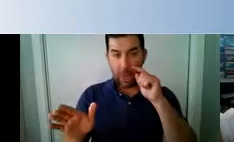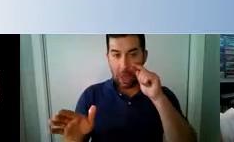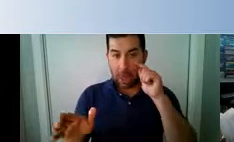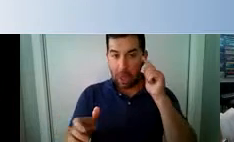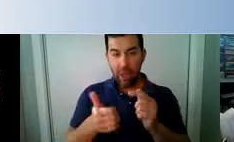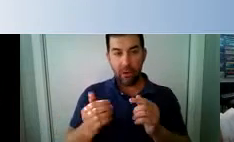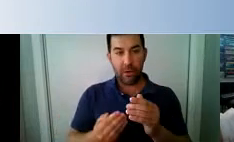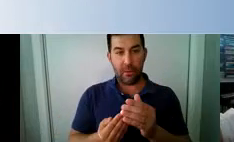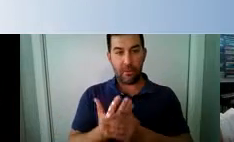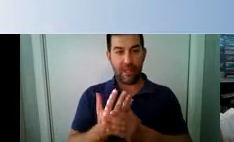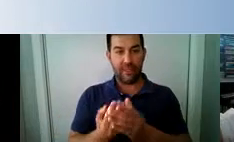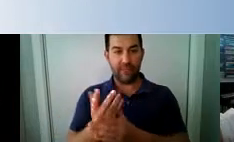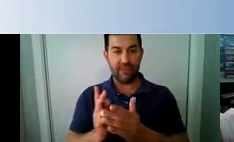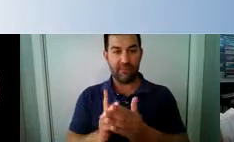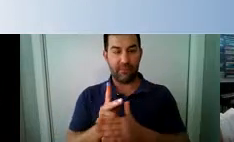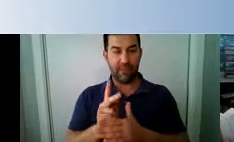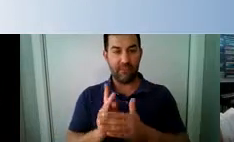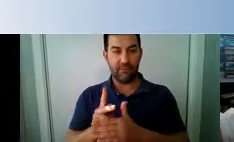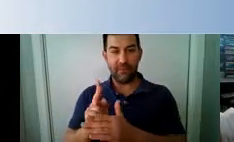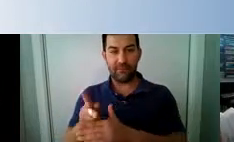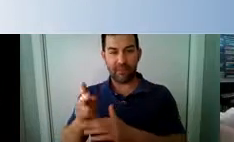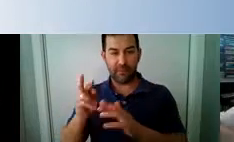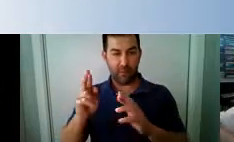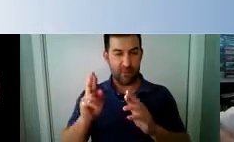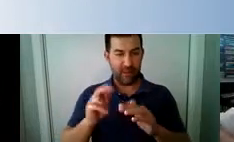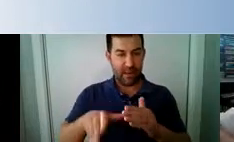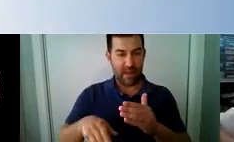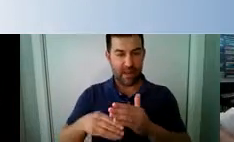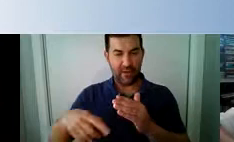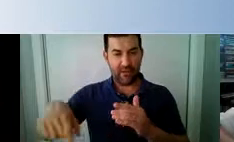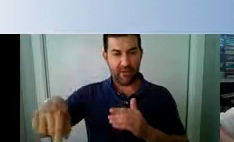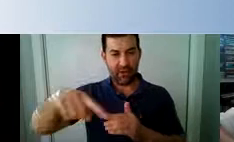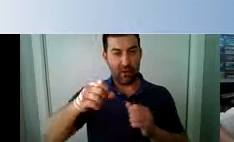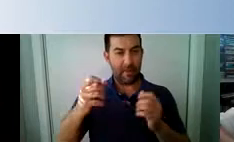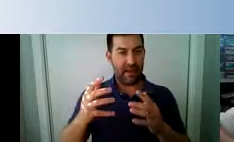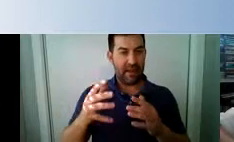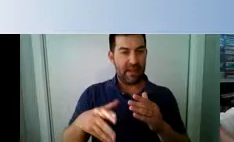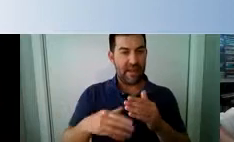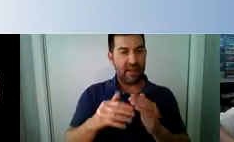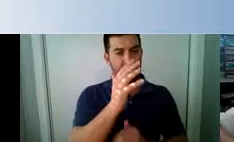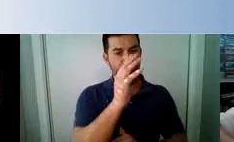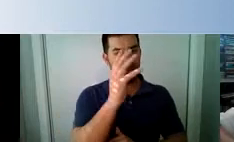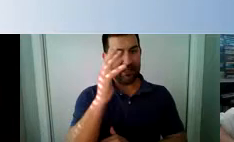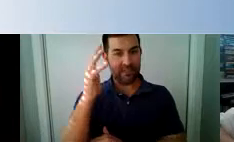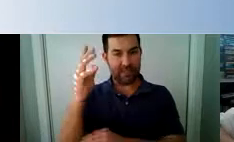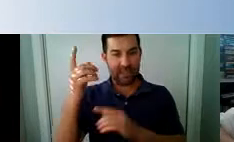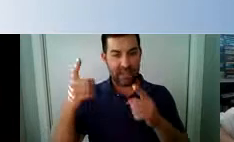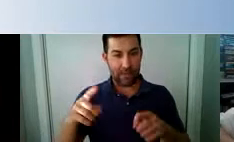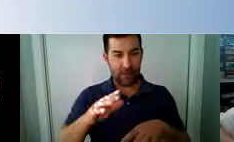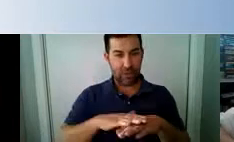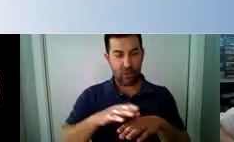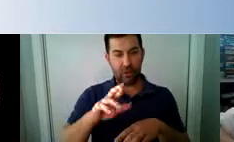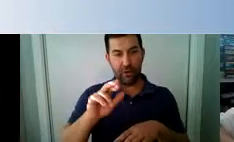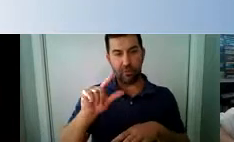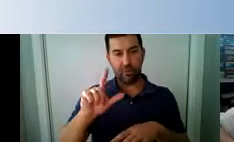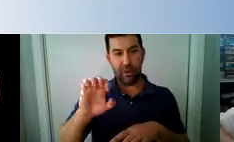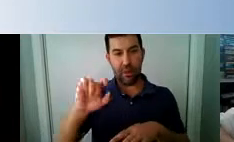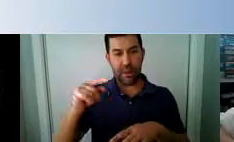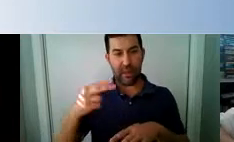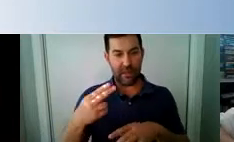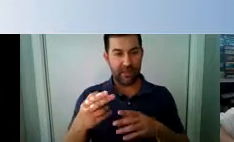that we're hoping to take place on site here. A lot of additional trees happening on Raleigh adjacent to the station,